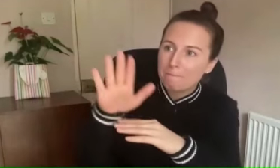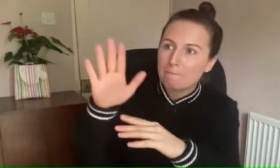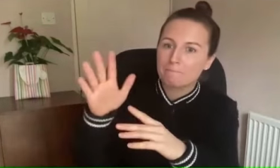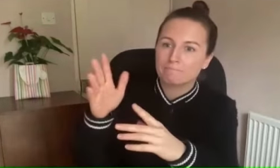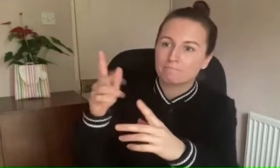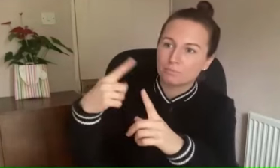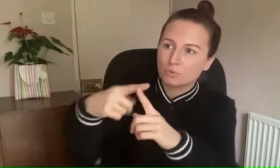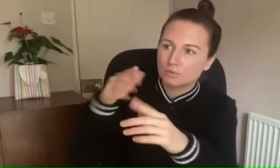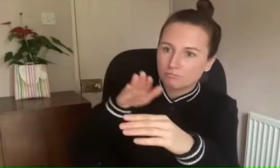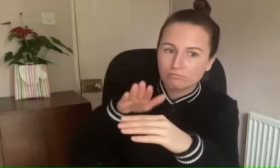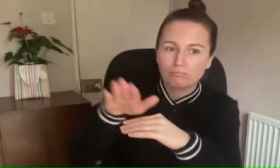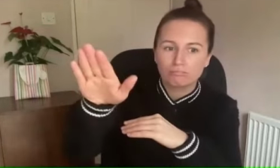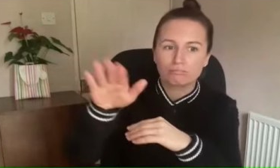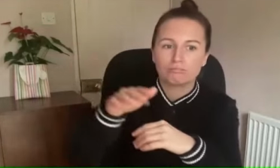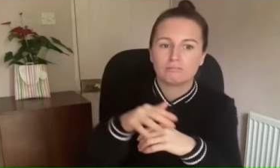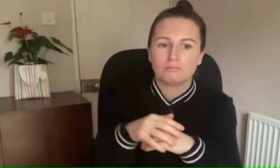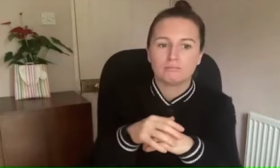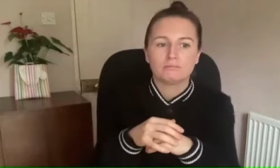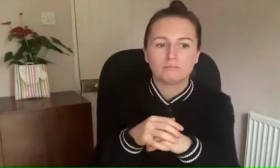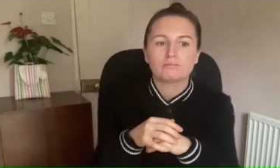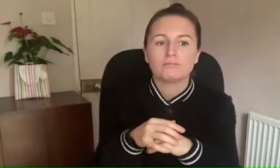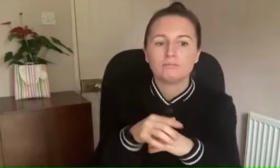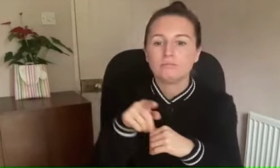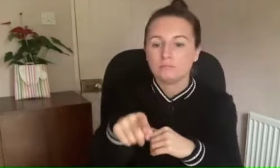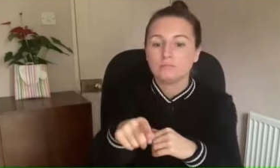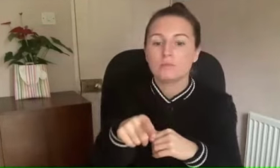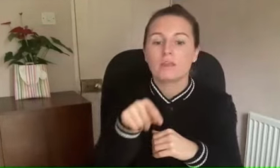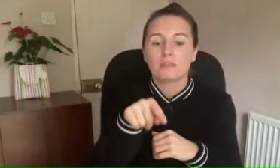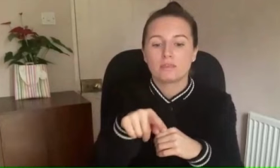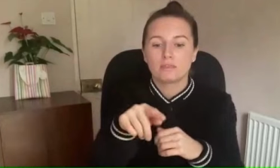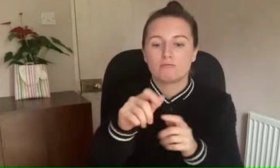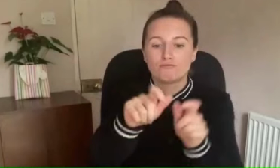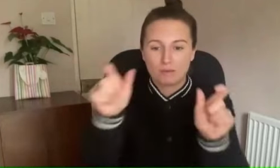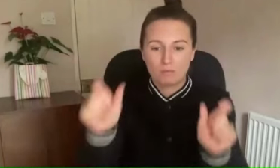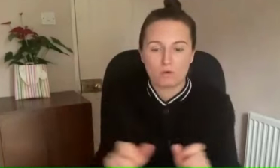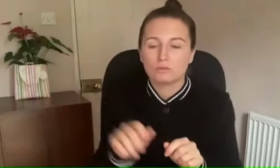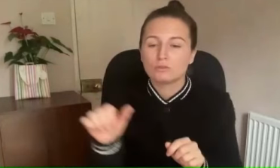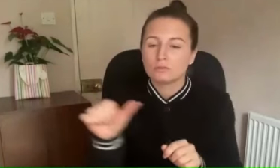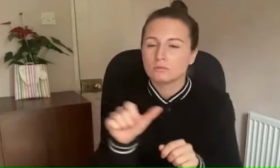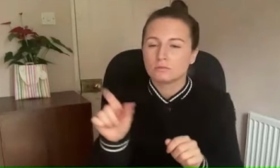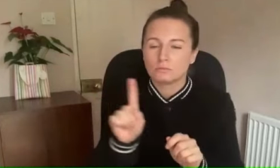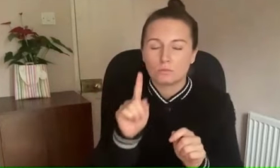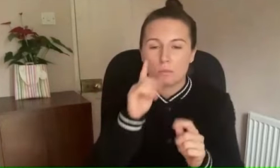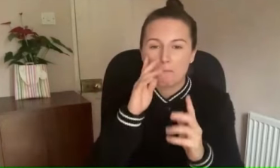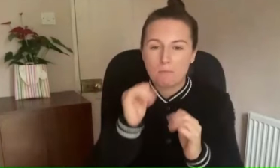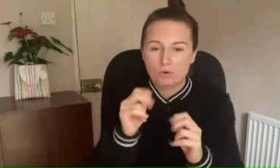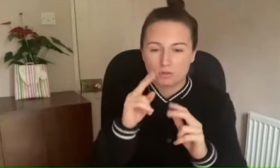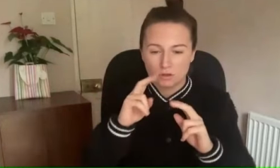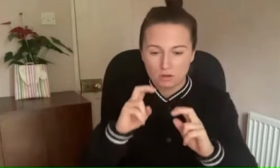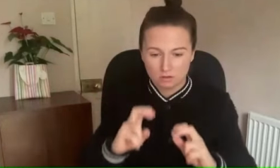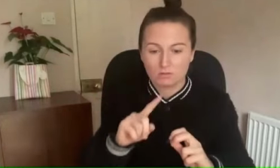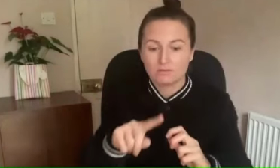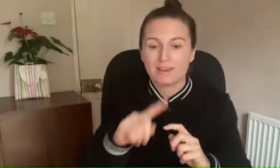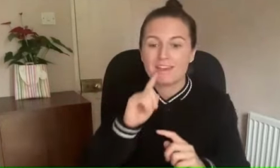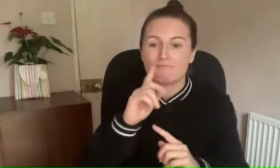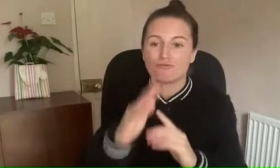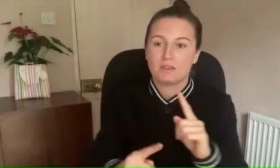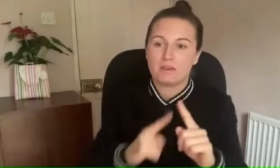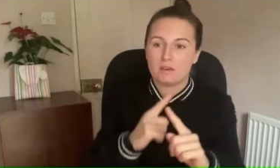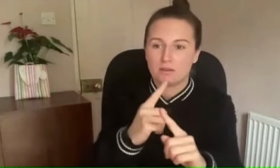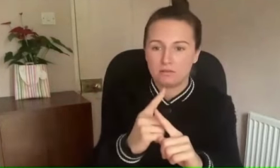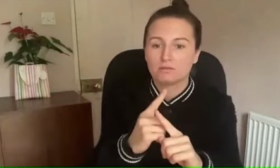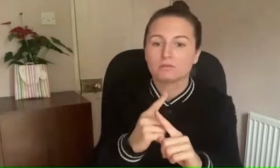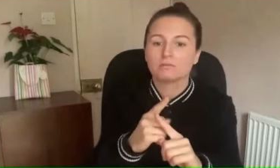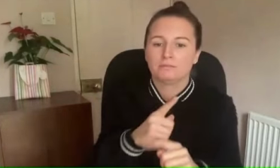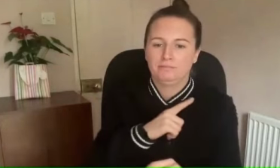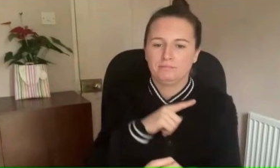improvement. The performance framework should be monitored and reviewed annually, so each year, as you